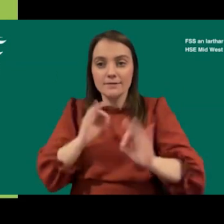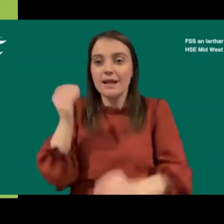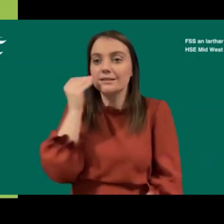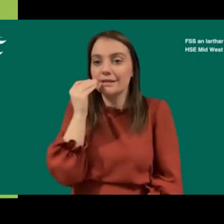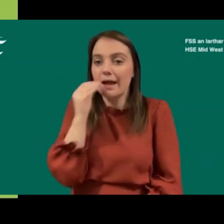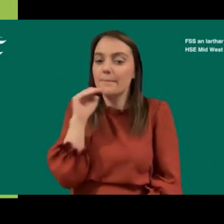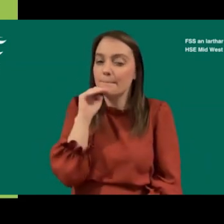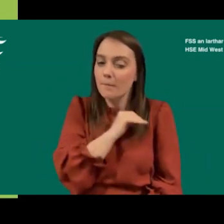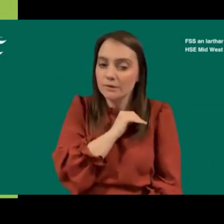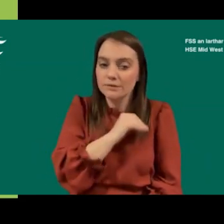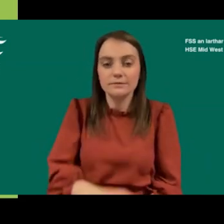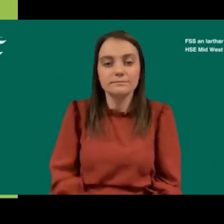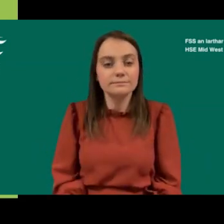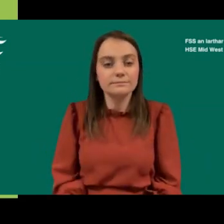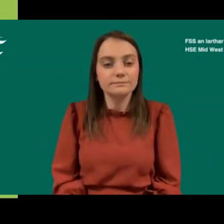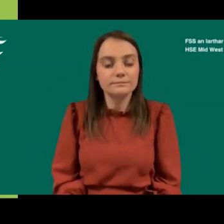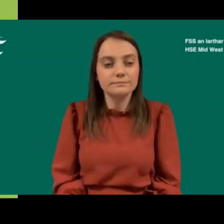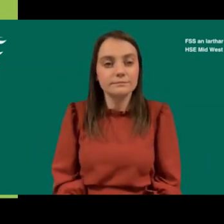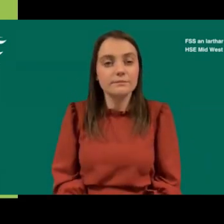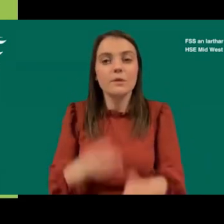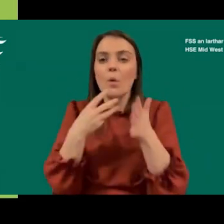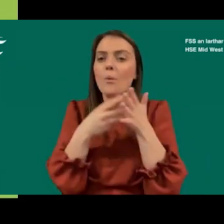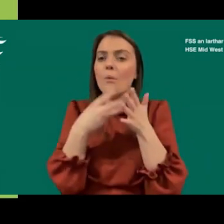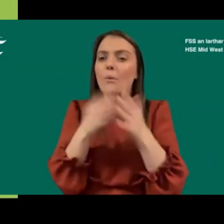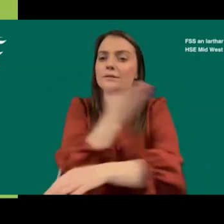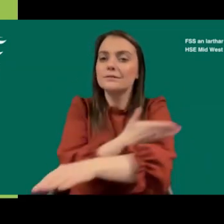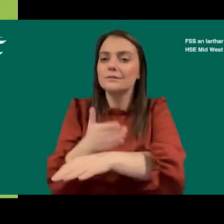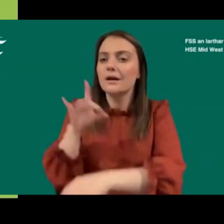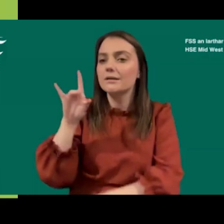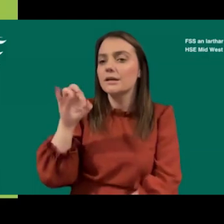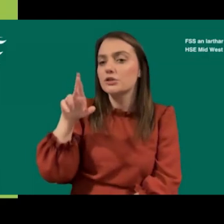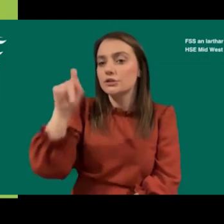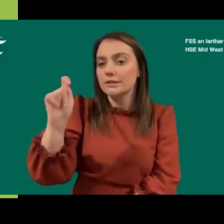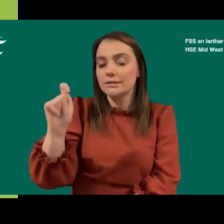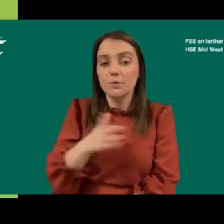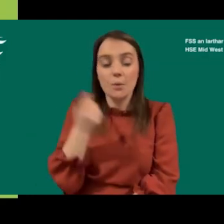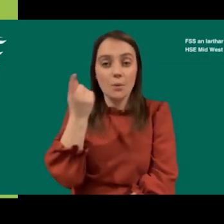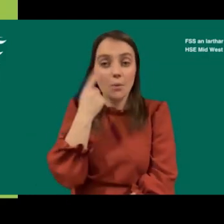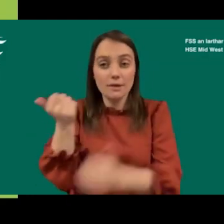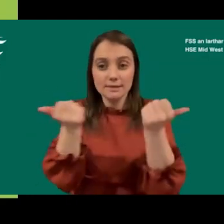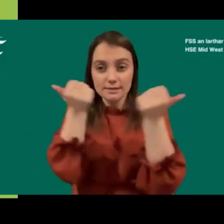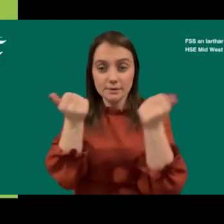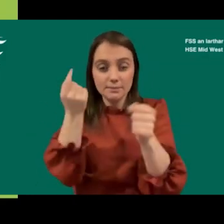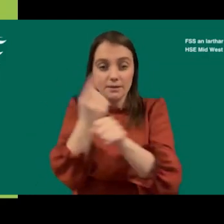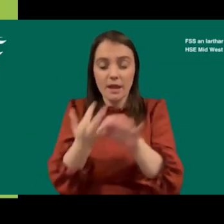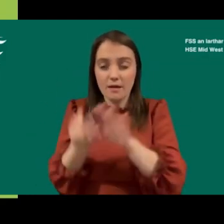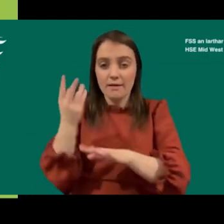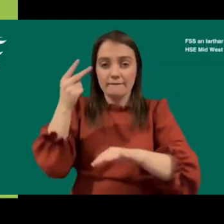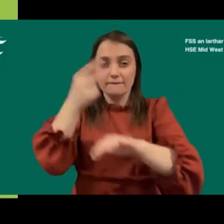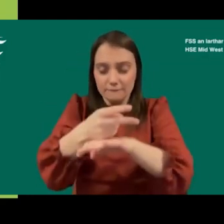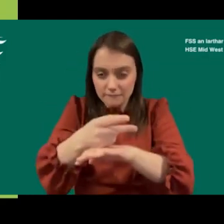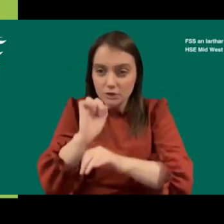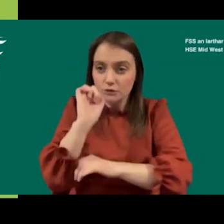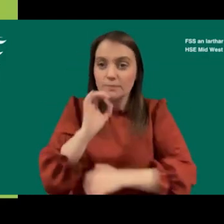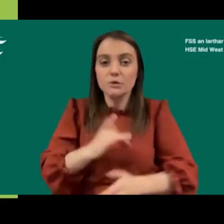important. So basically, when do we start HRT? When the symptoms occur and if they're interfering significantly